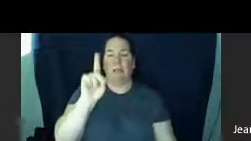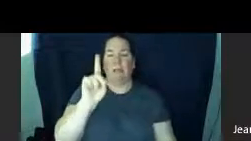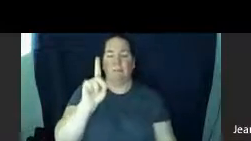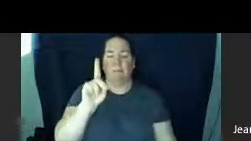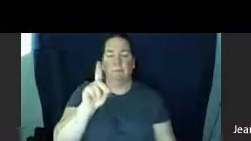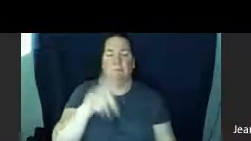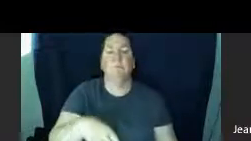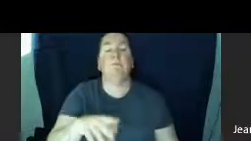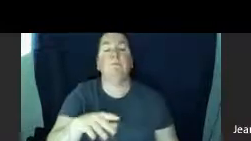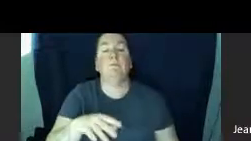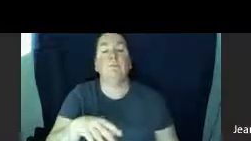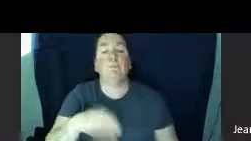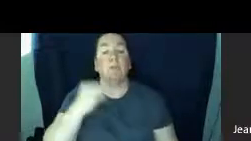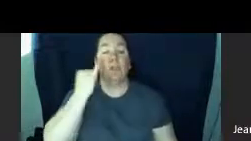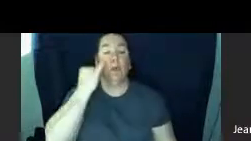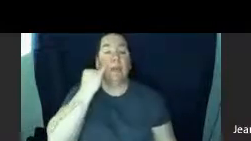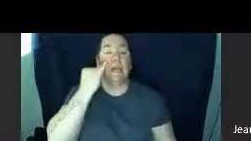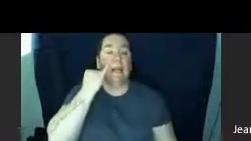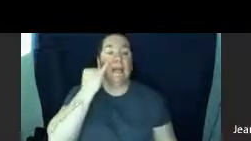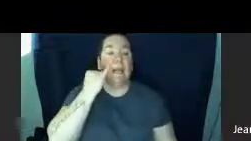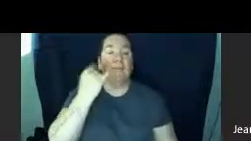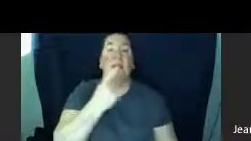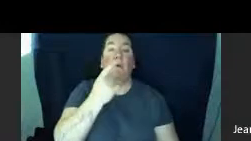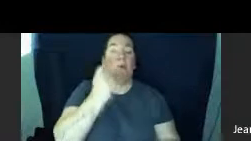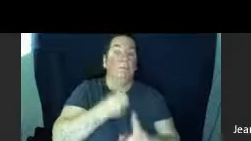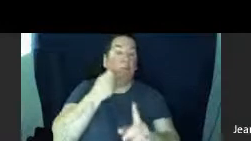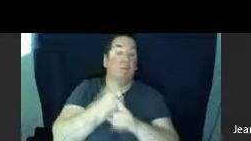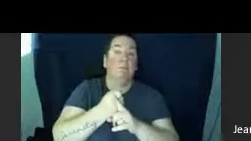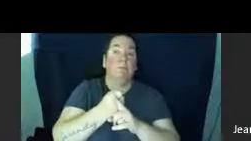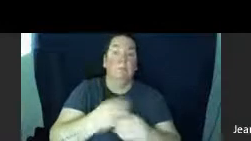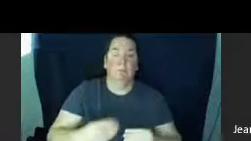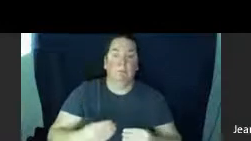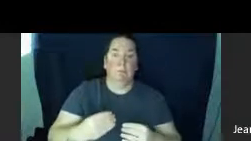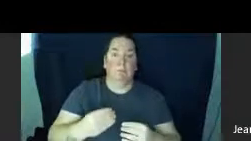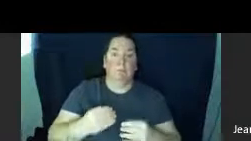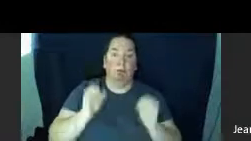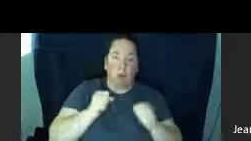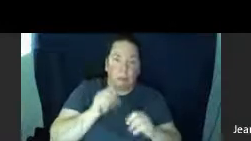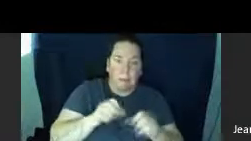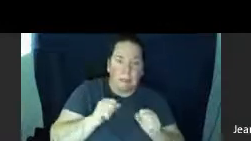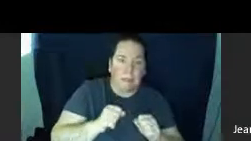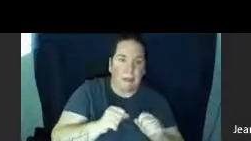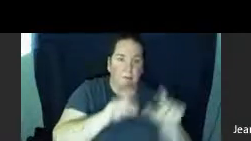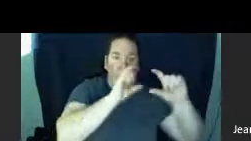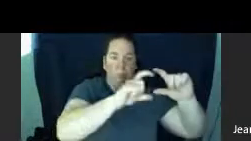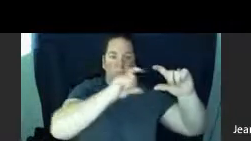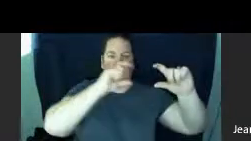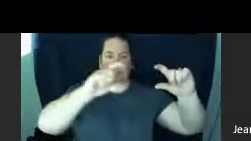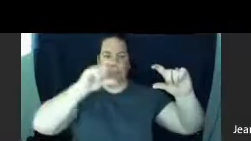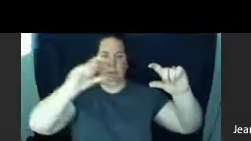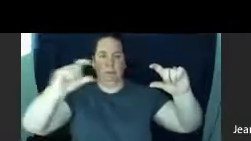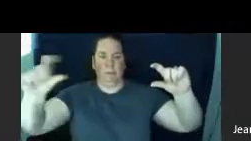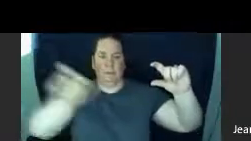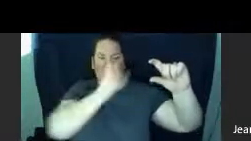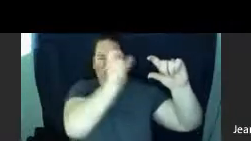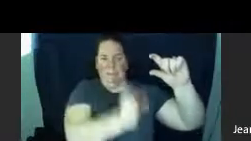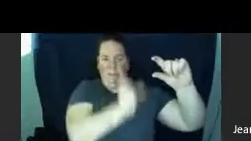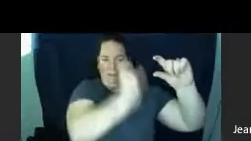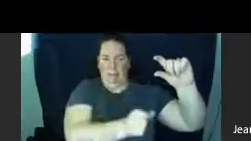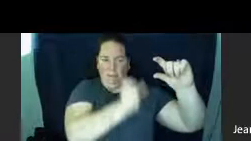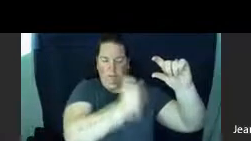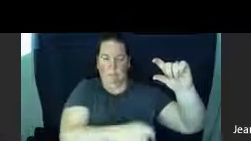of someone getting COVID-19 and what could happen, in the beginning, I'm just looking at these chevrons on the very first row here.